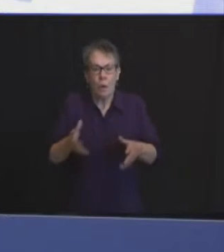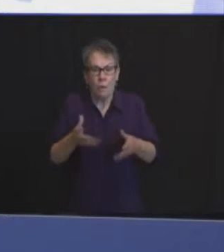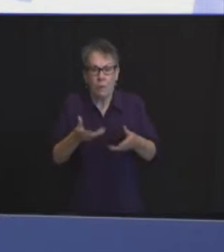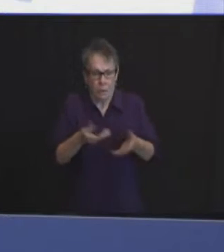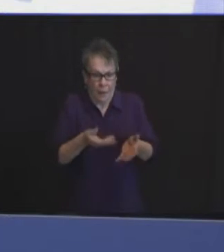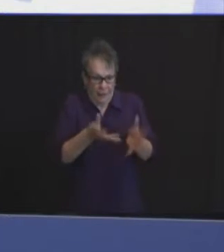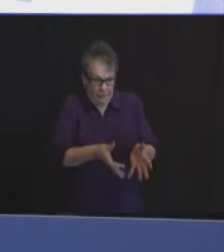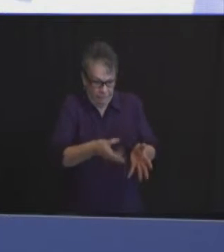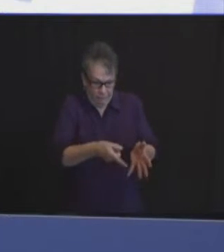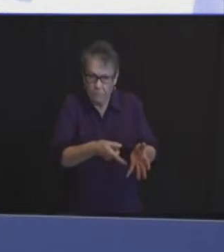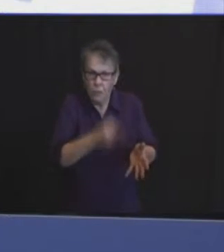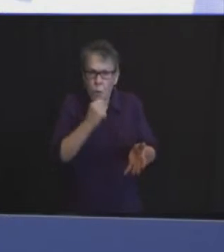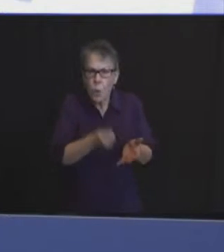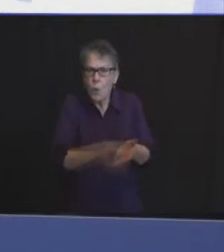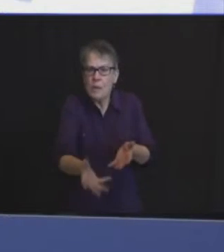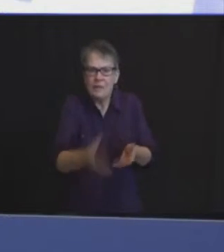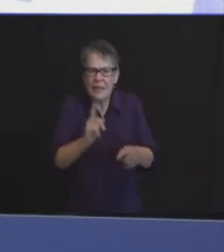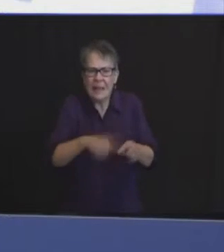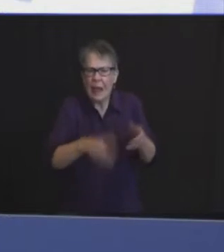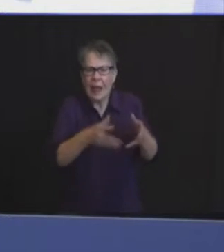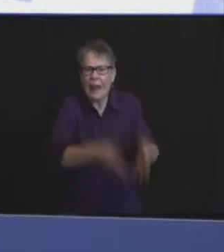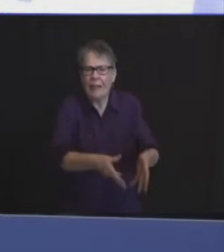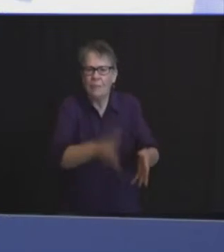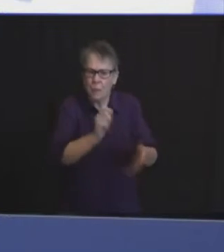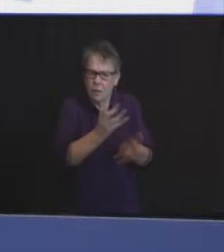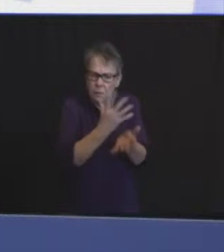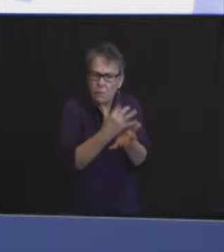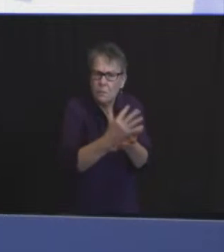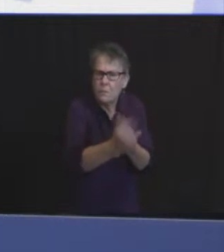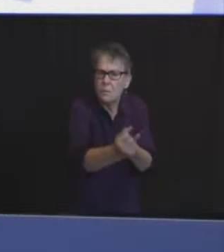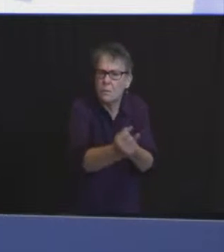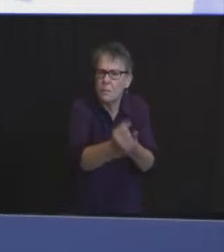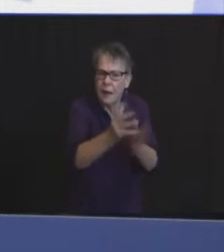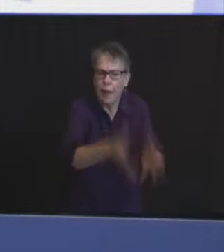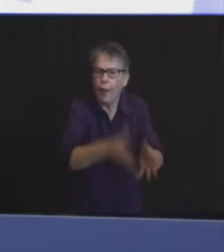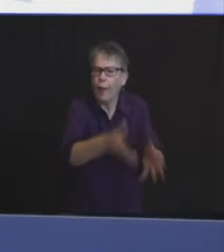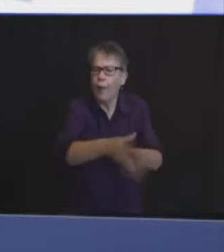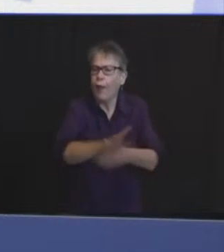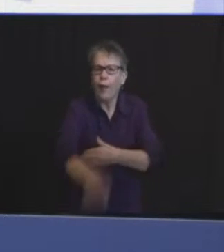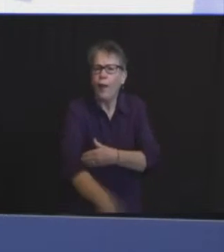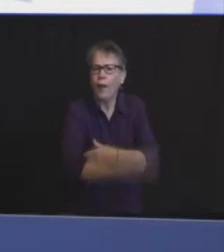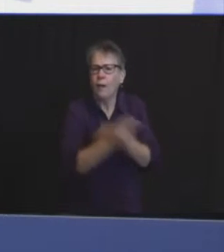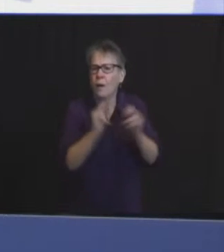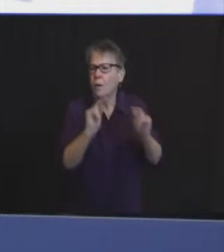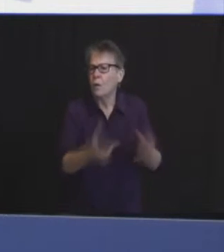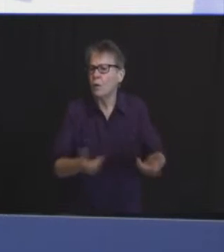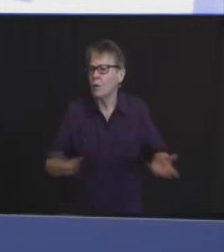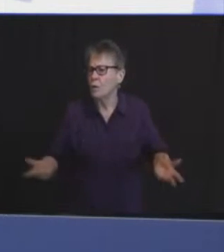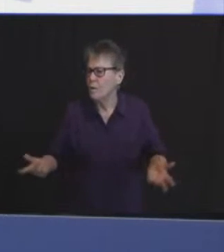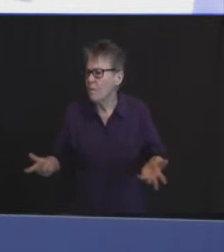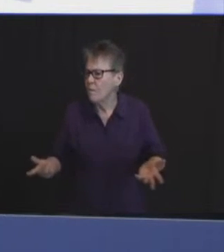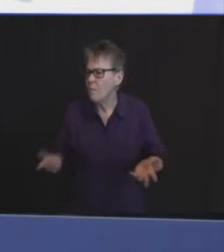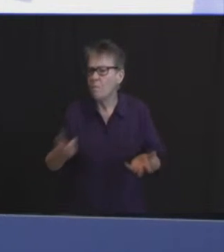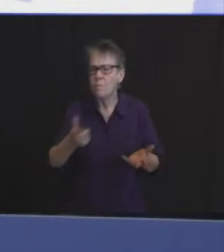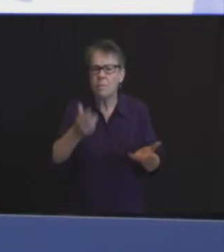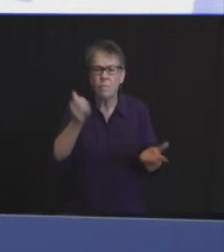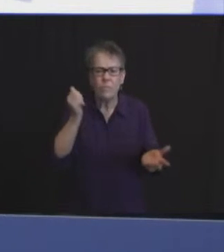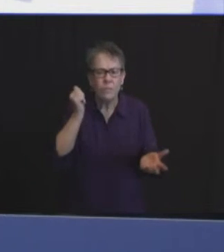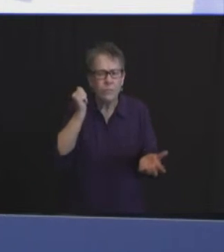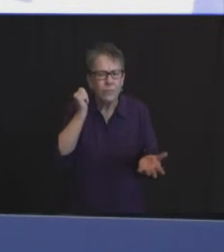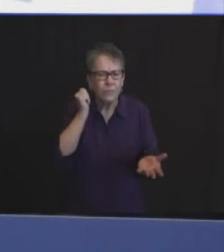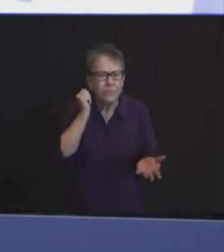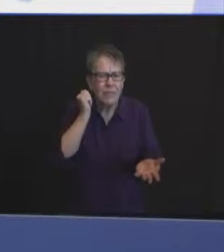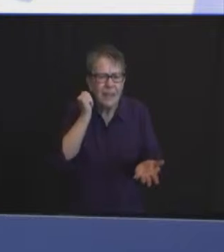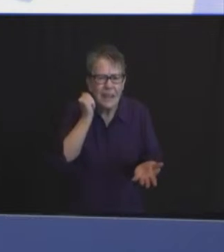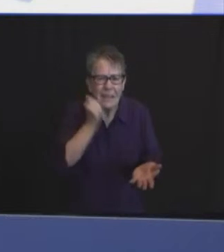day, people really begging to get the vaccine, and I don't blame them. Yep. But we just